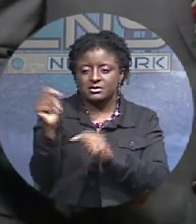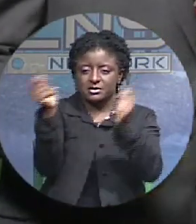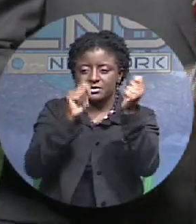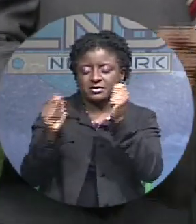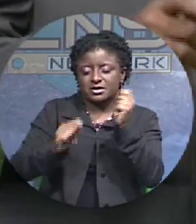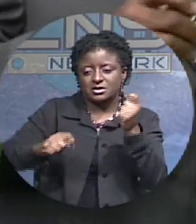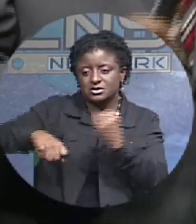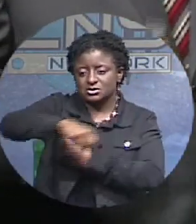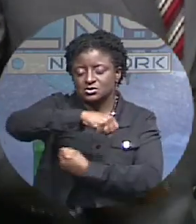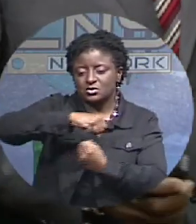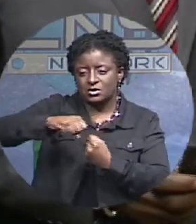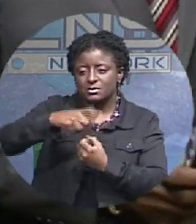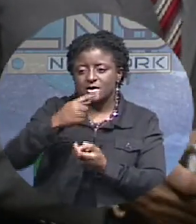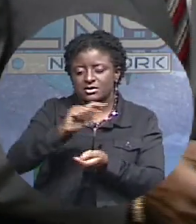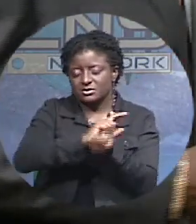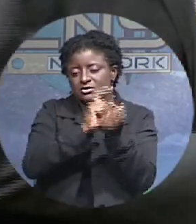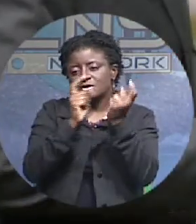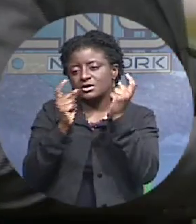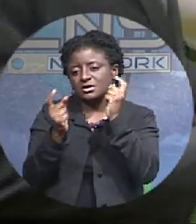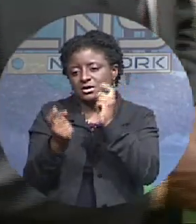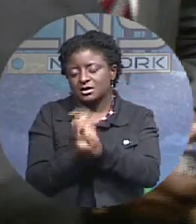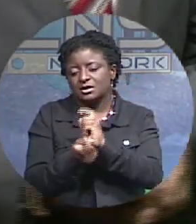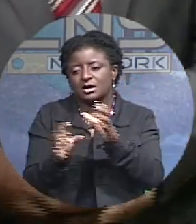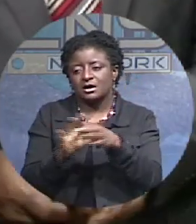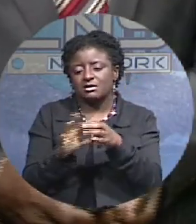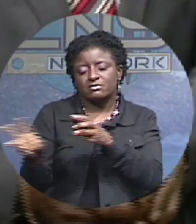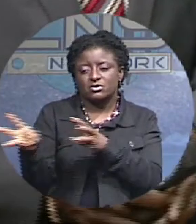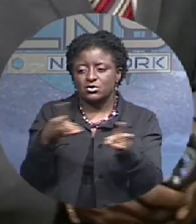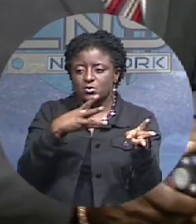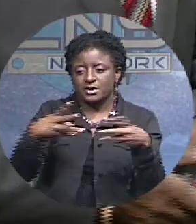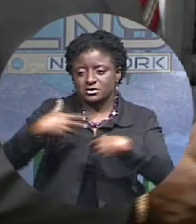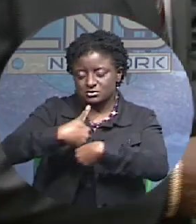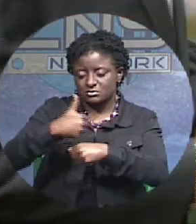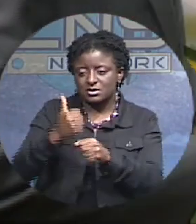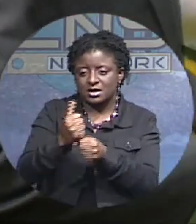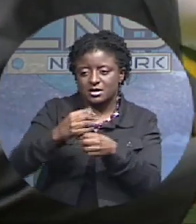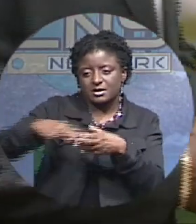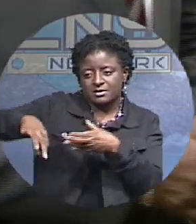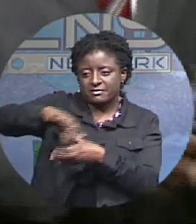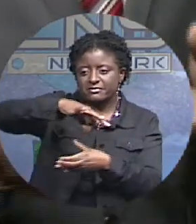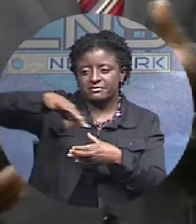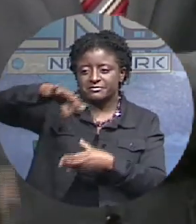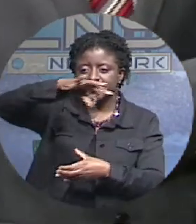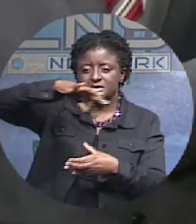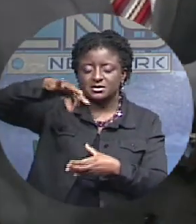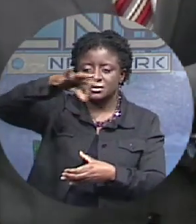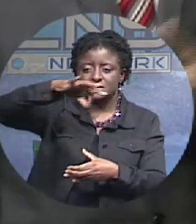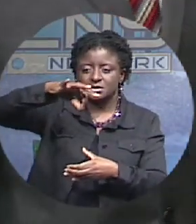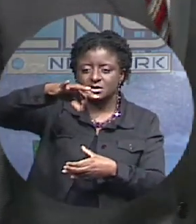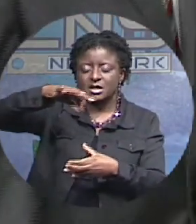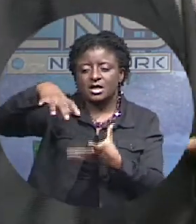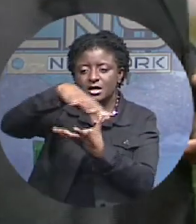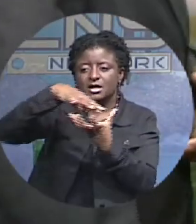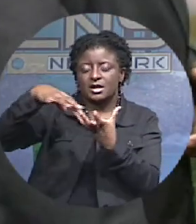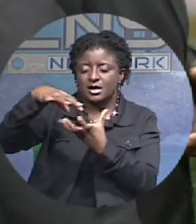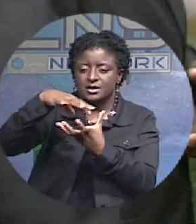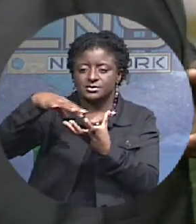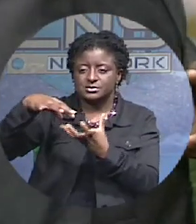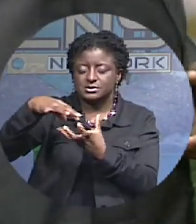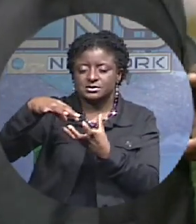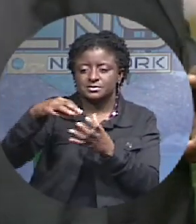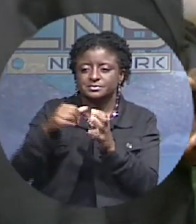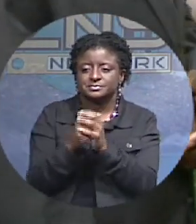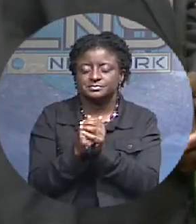turning of the winds actually turn in the vertical, and you have these funnel clouds sticking out of these thunderstorms, even these big towering cumulus,